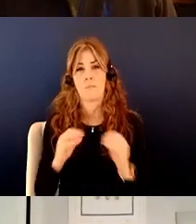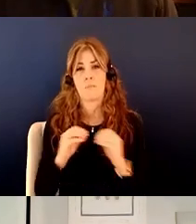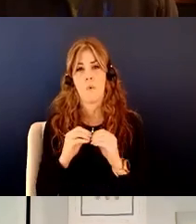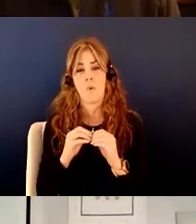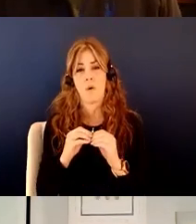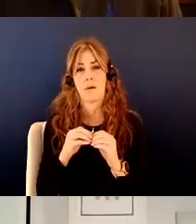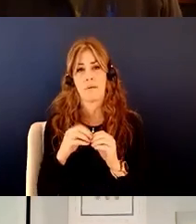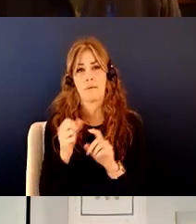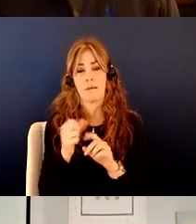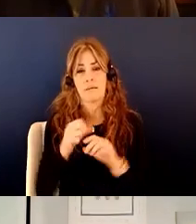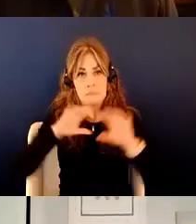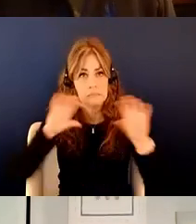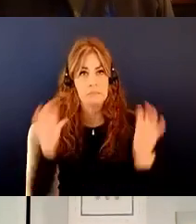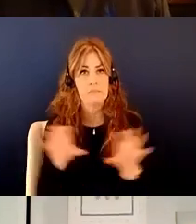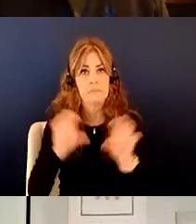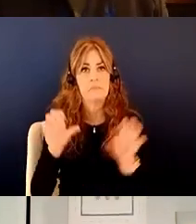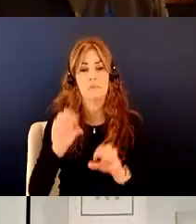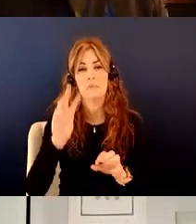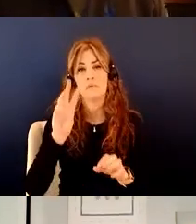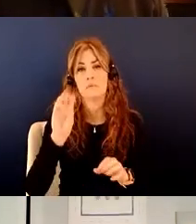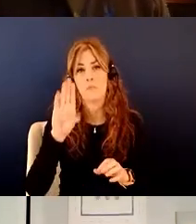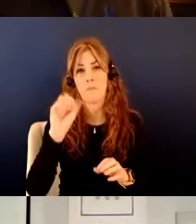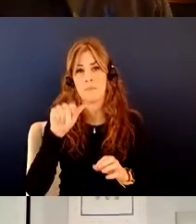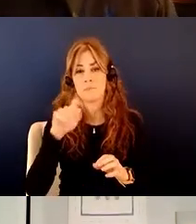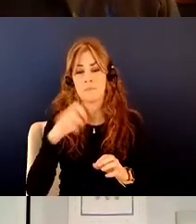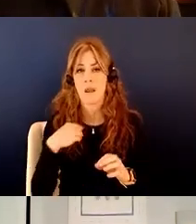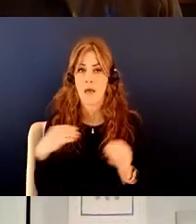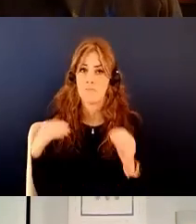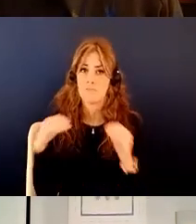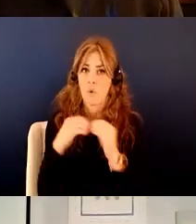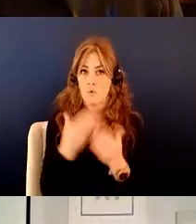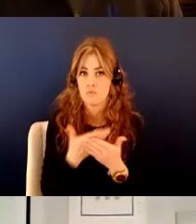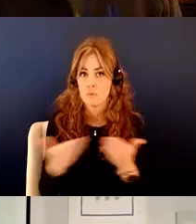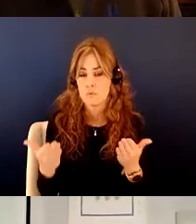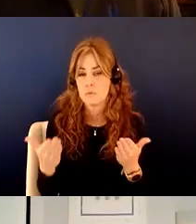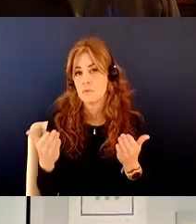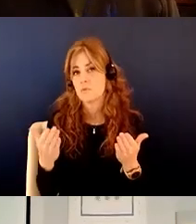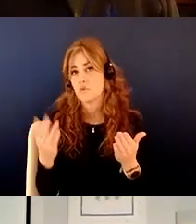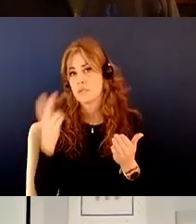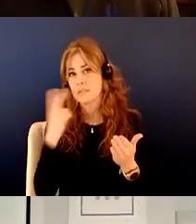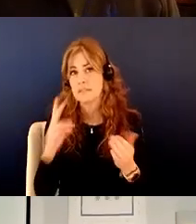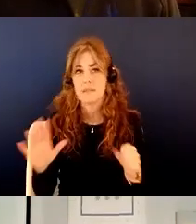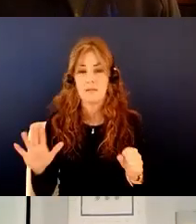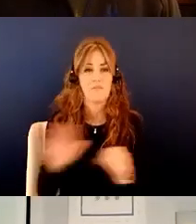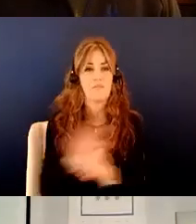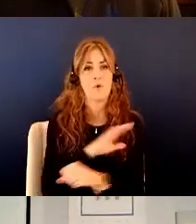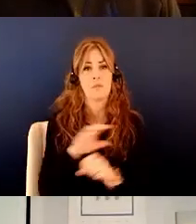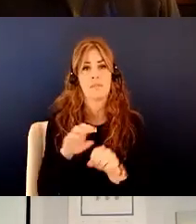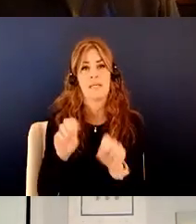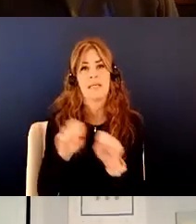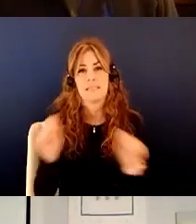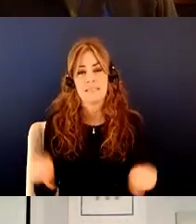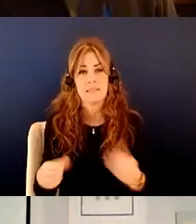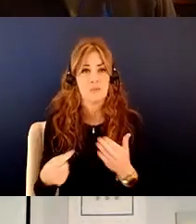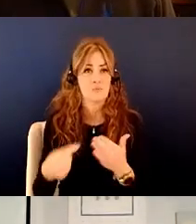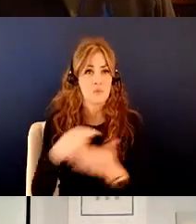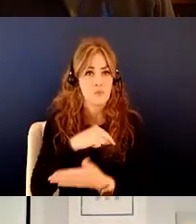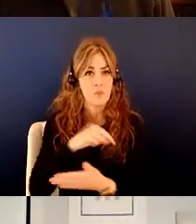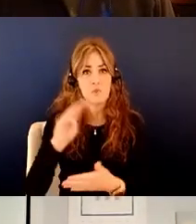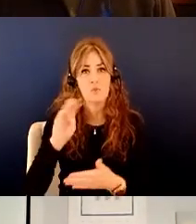elaborated website that'll have a lot of resources for looking at the entire systematic review meta-analysis sort